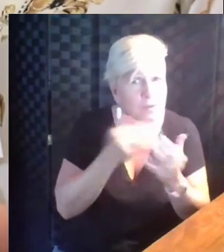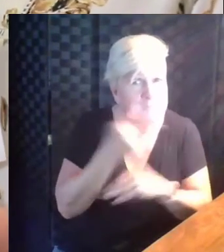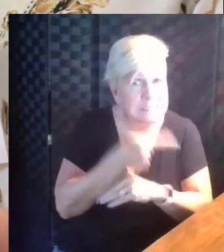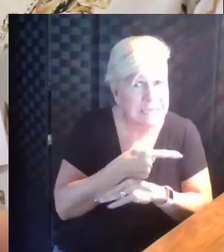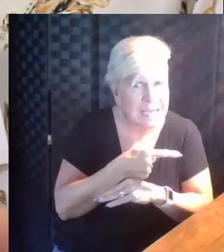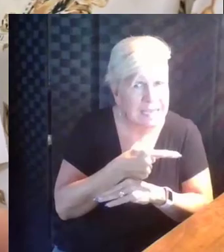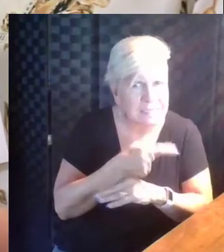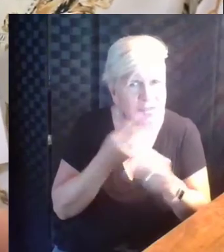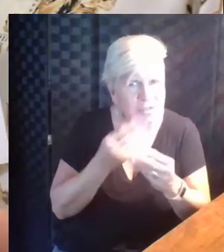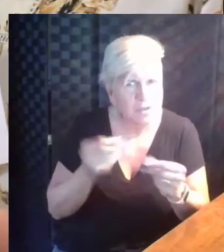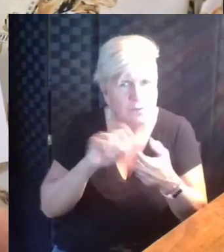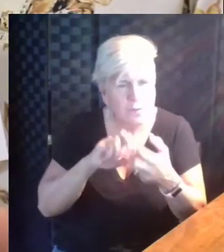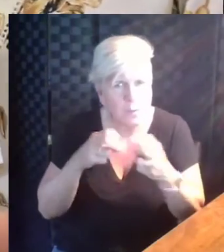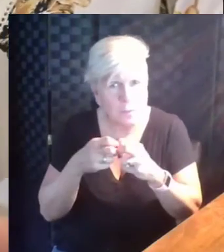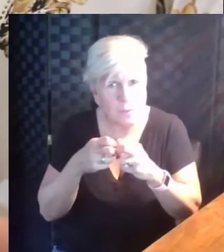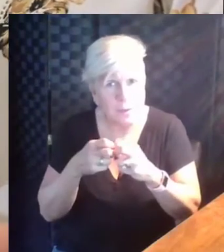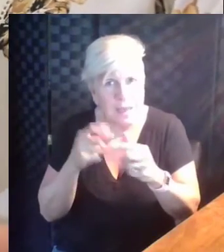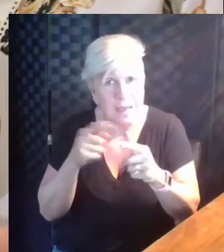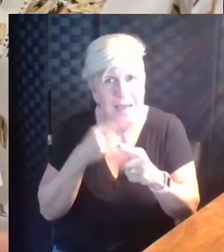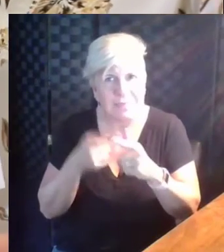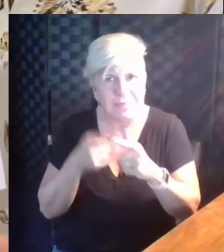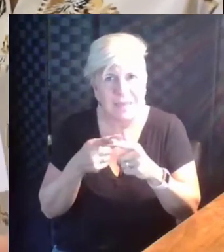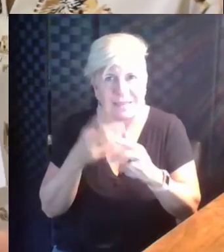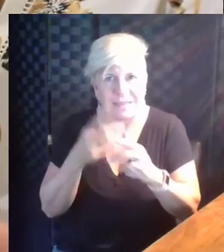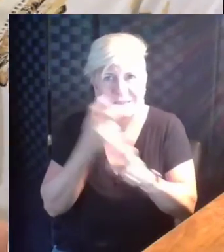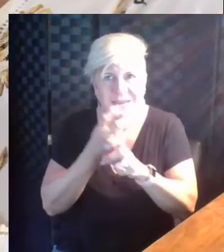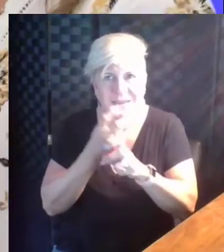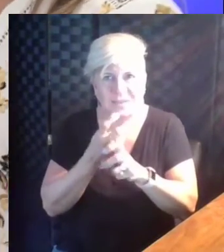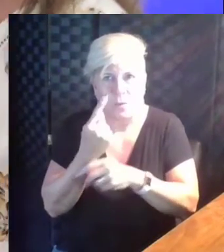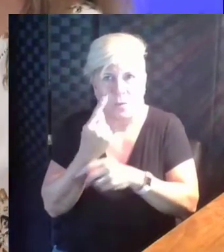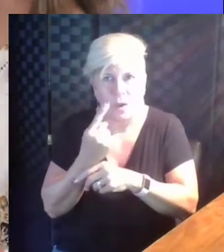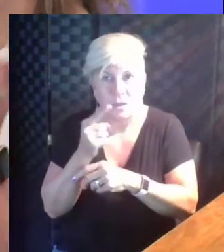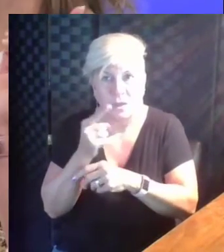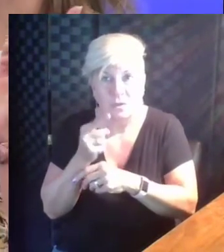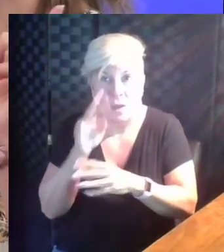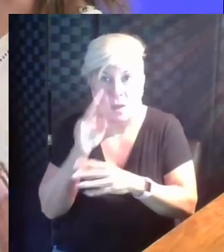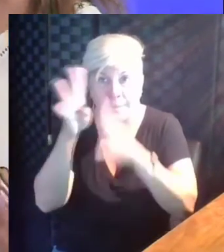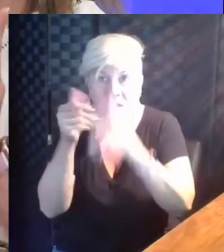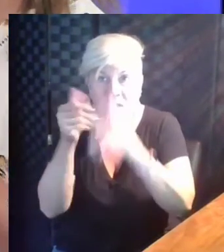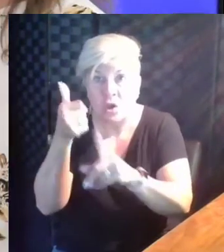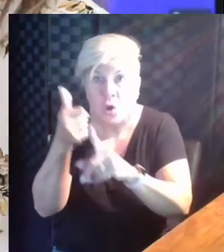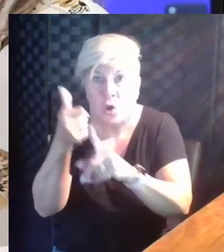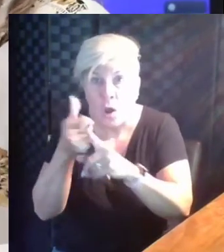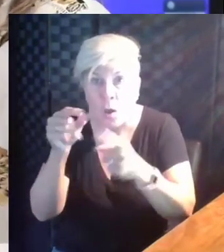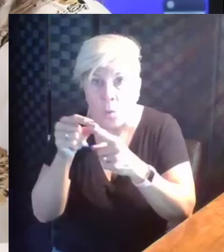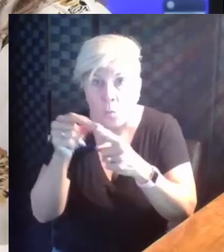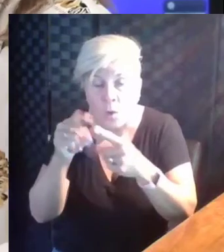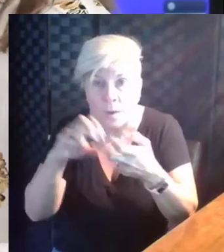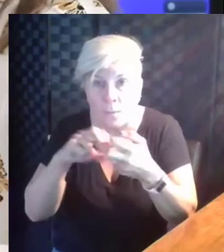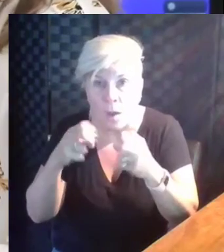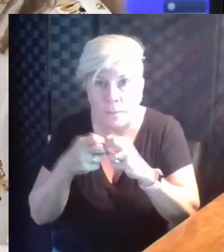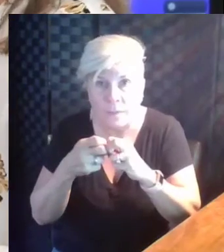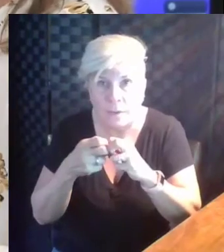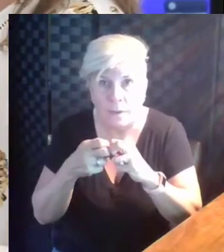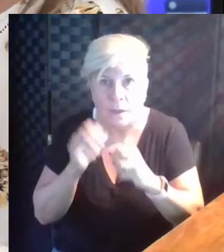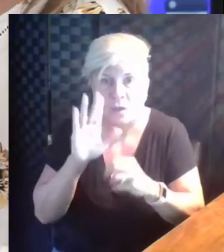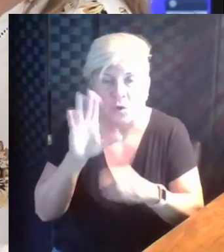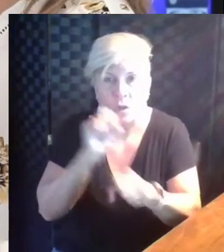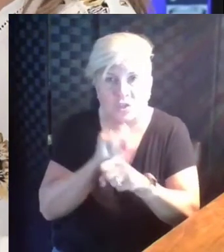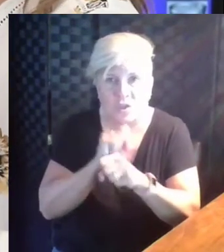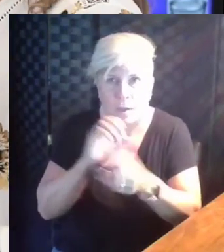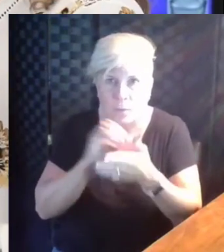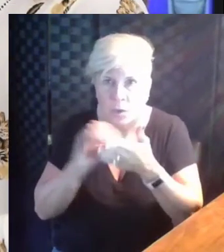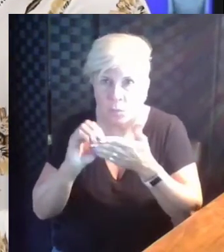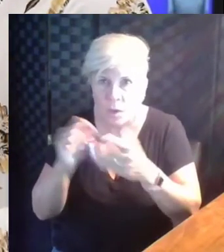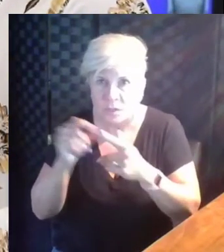bar diagrams to solve problems? And then this is the hardest part. You're going to make up your own word problem. Your job